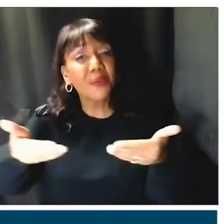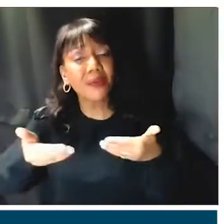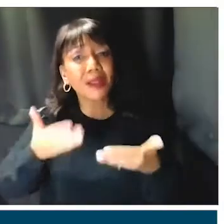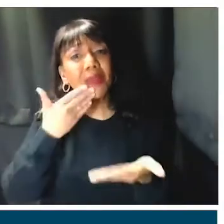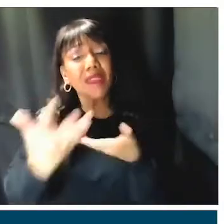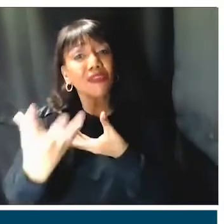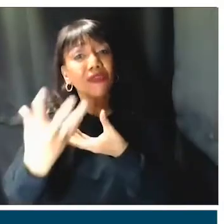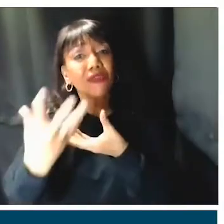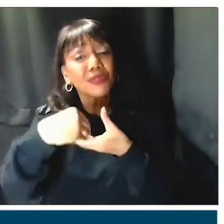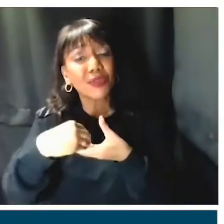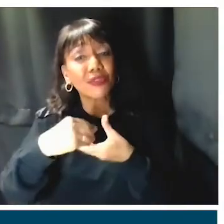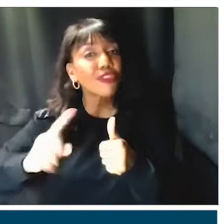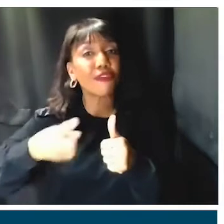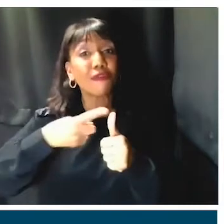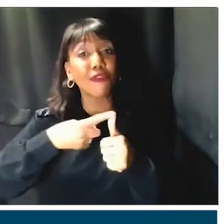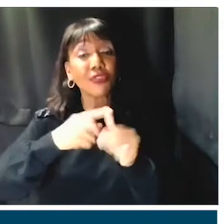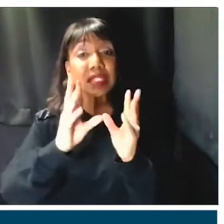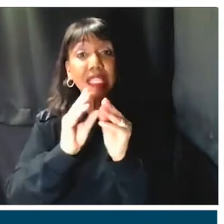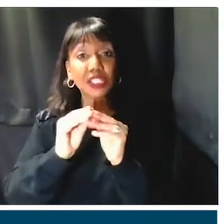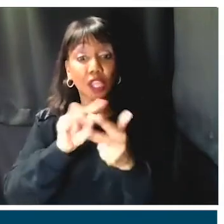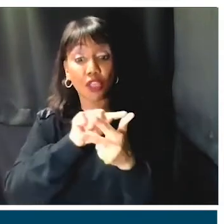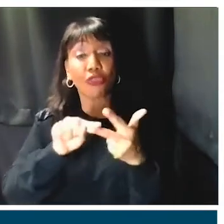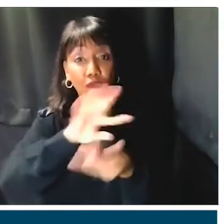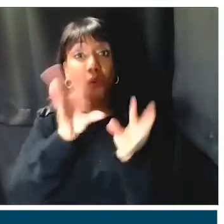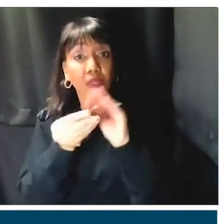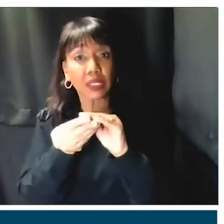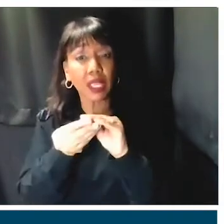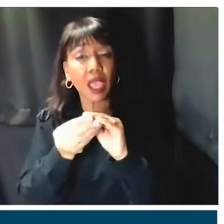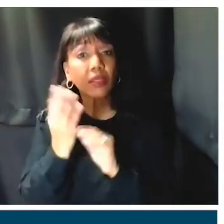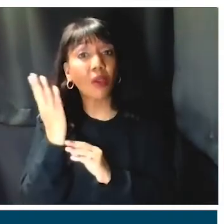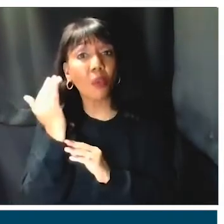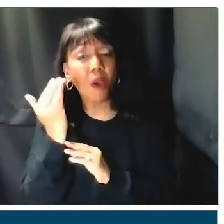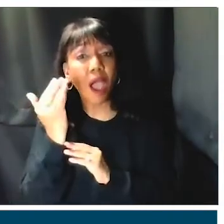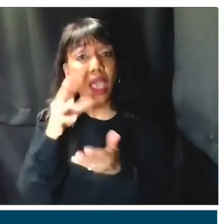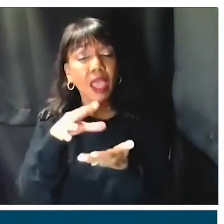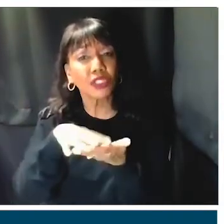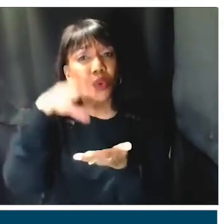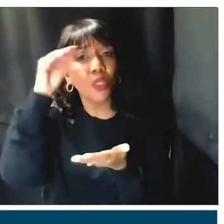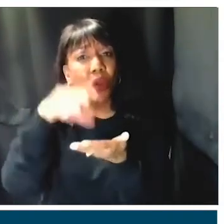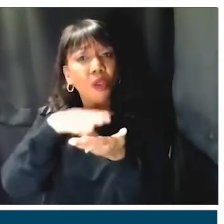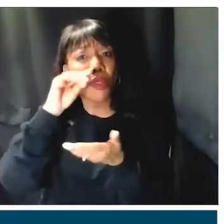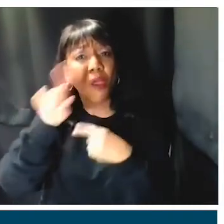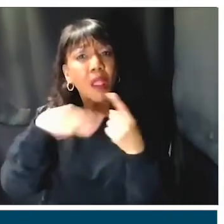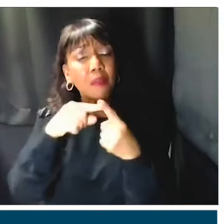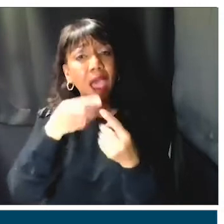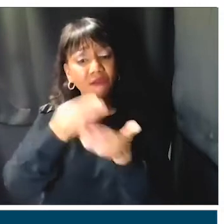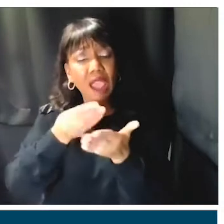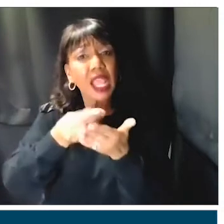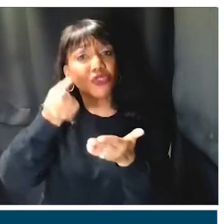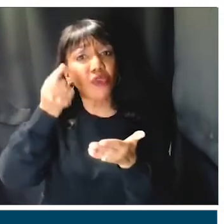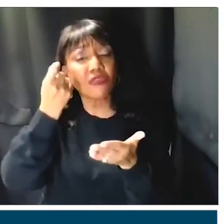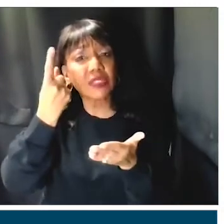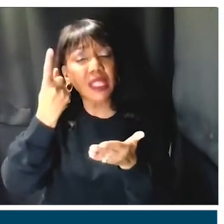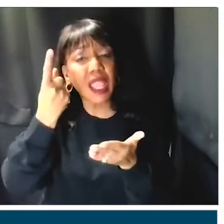Welcome, and thanks for joining us for the first of 3 sessions to help you develop your financial literacy. During